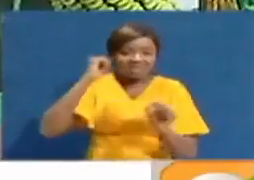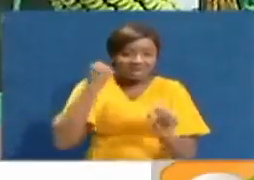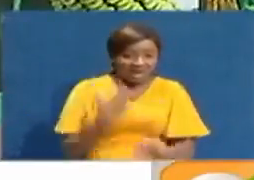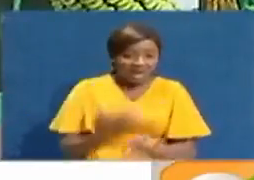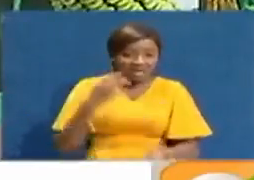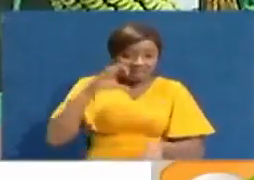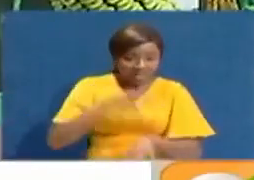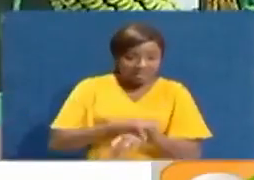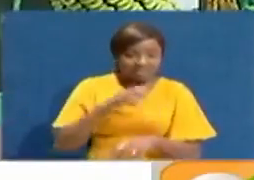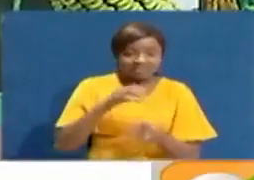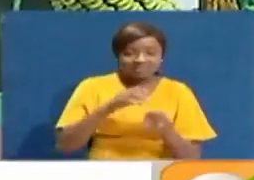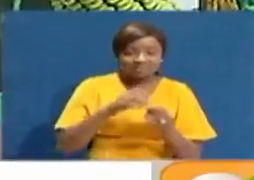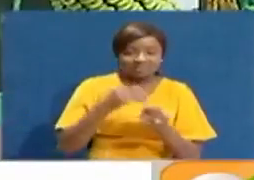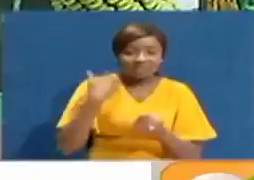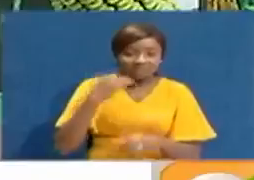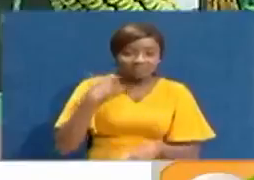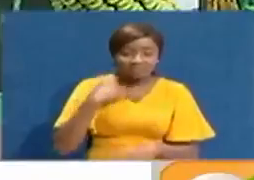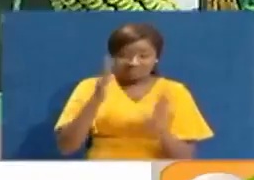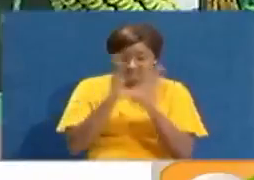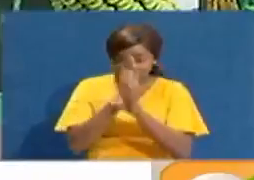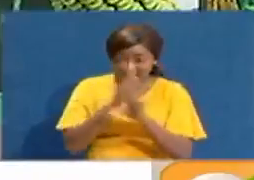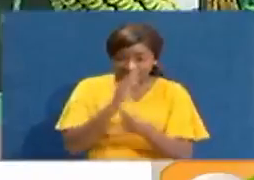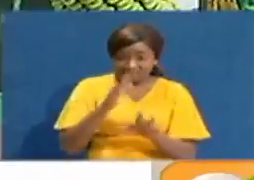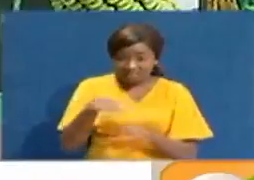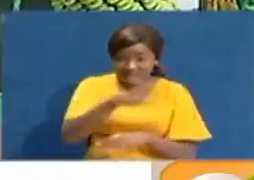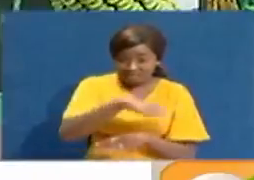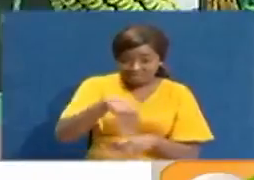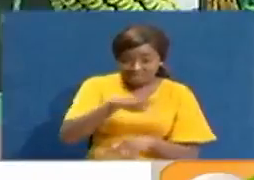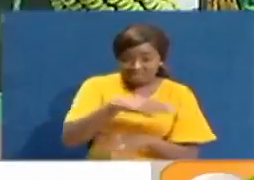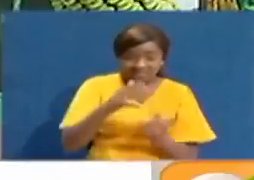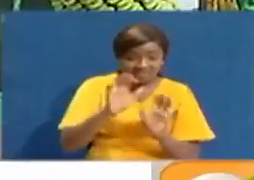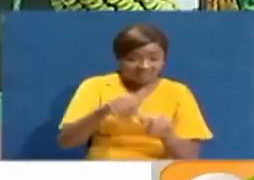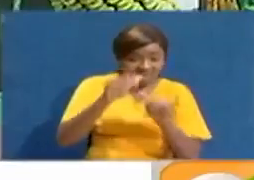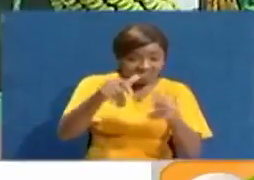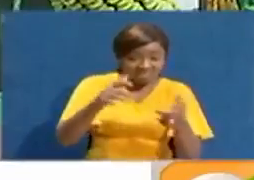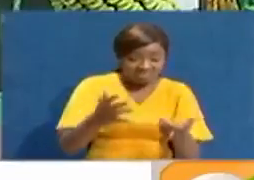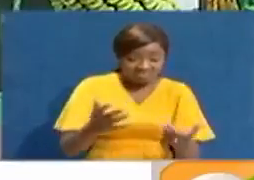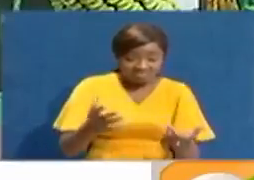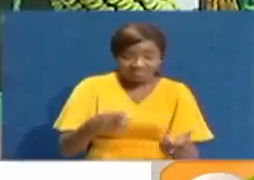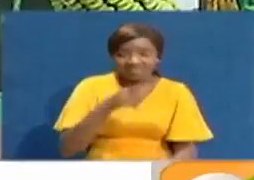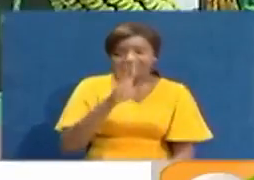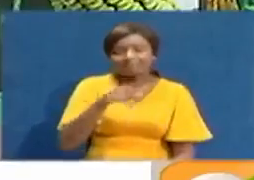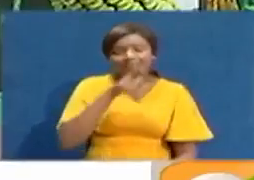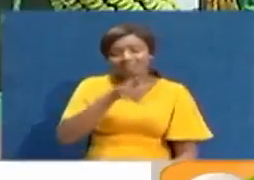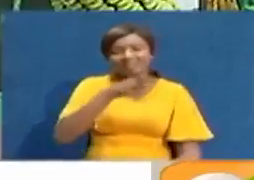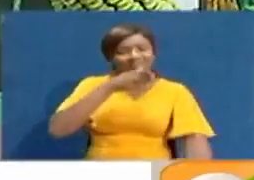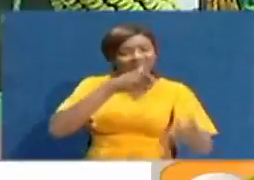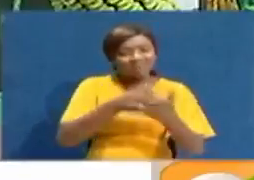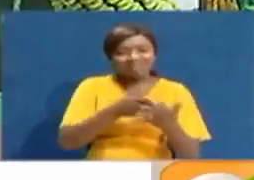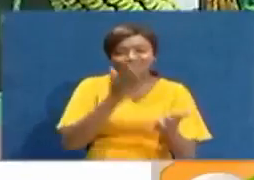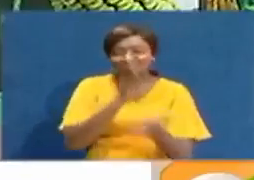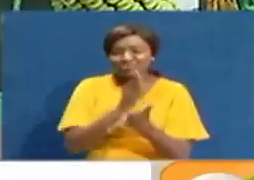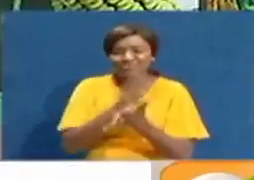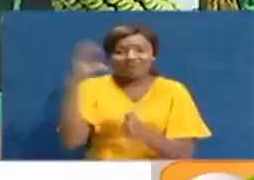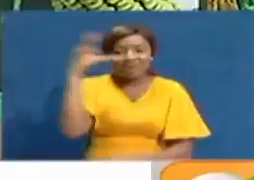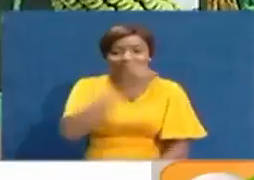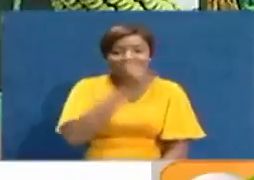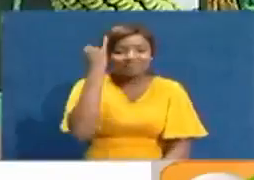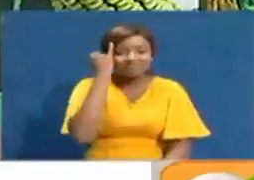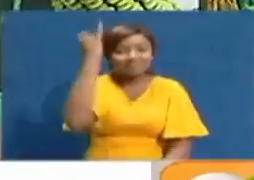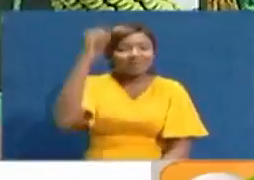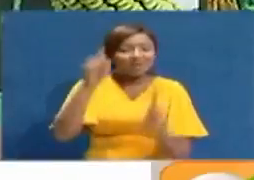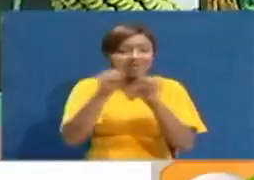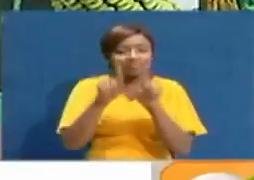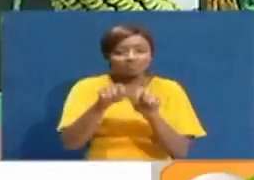hiding in a maize plantation. This so-called ban reeks of lack of imagination and smacks of